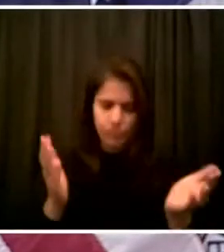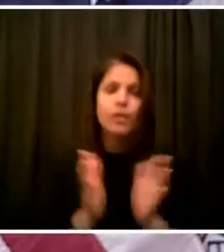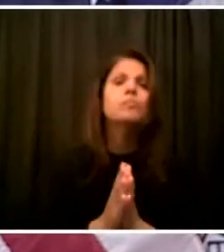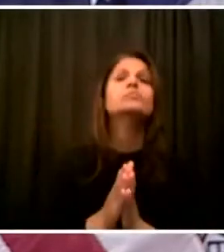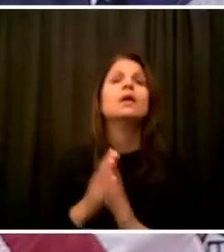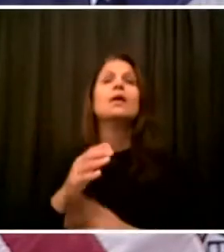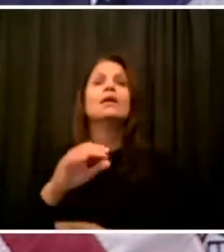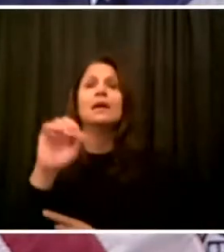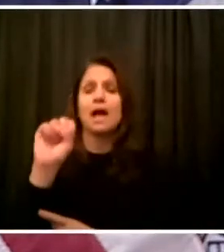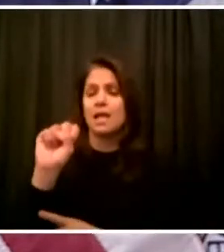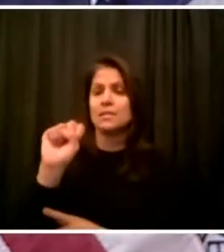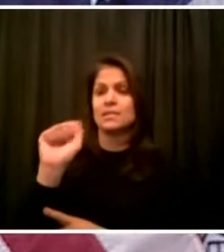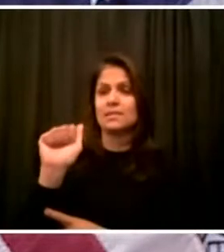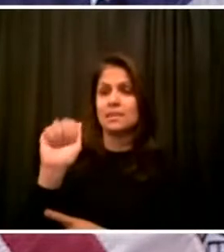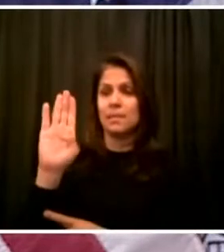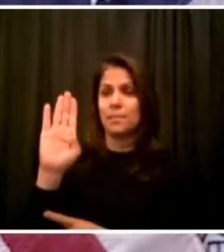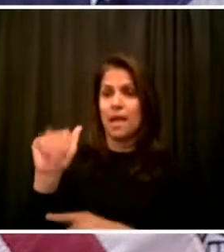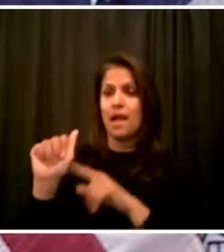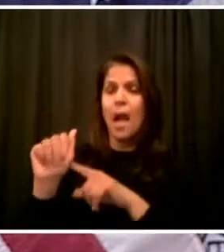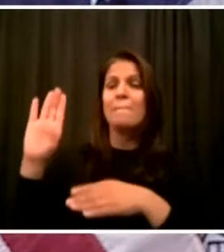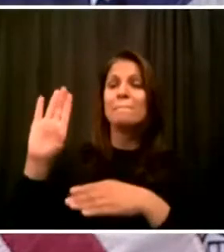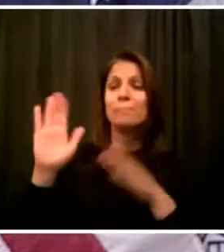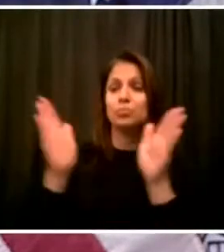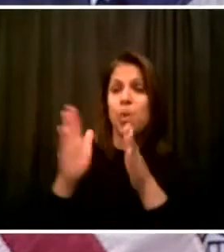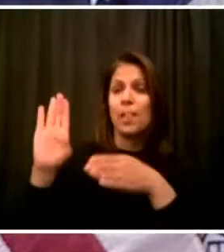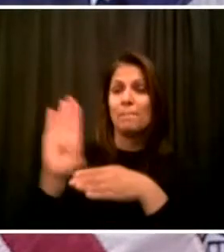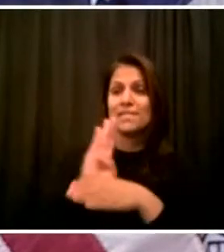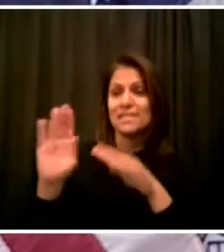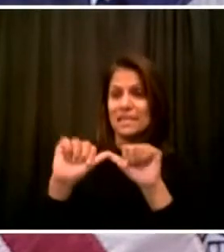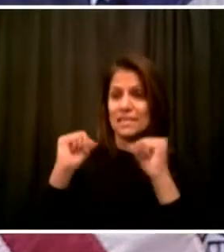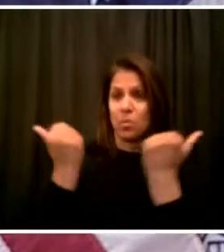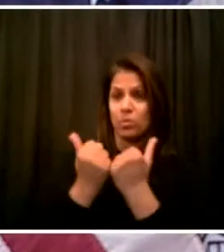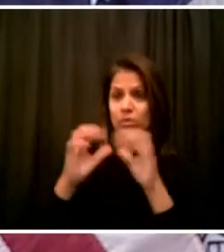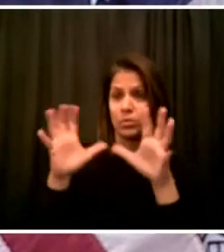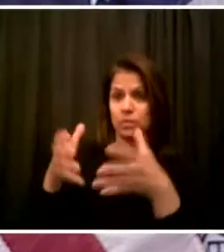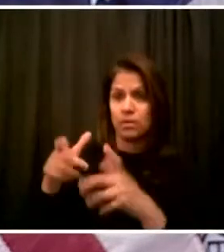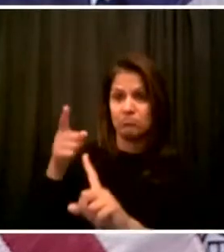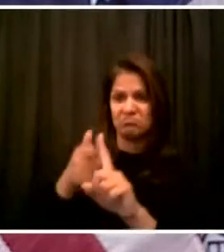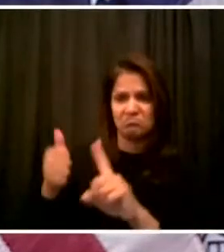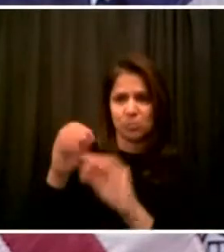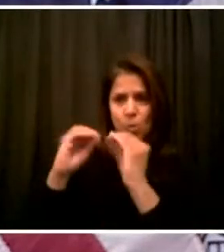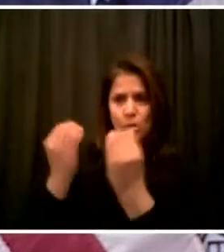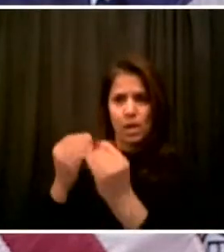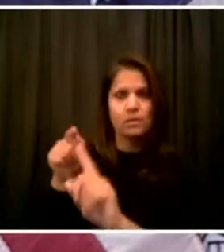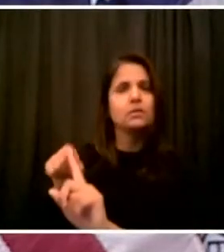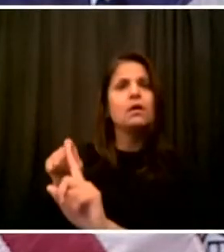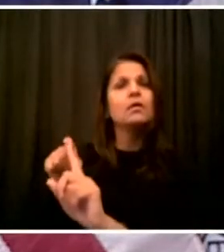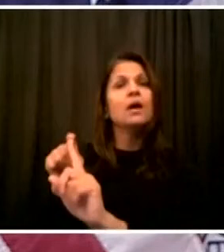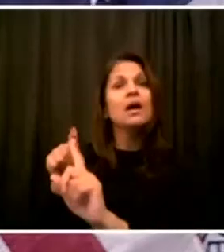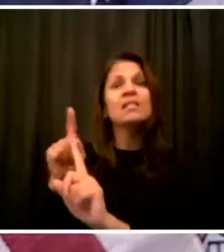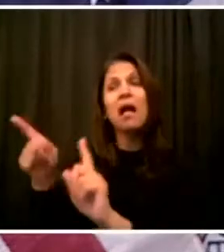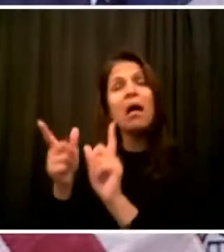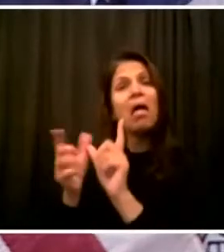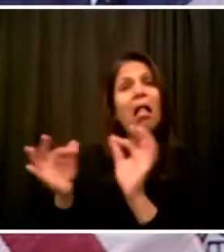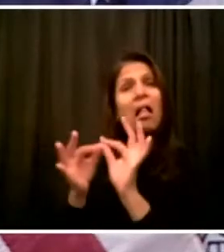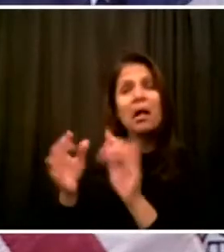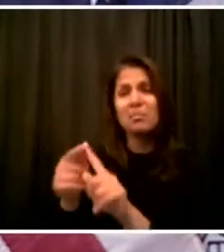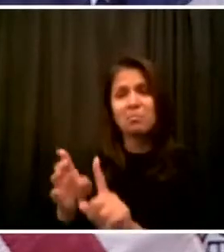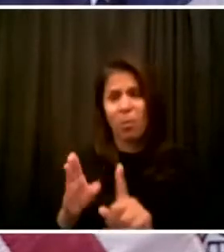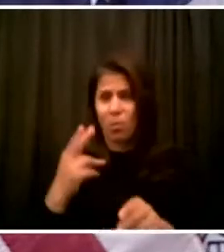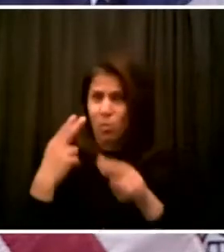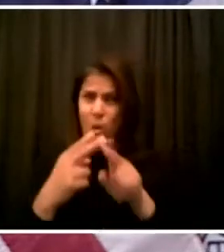but he never does. That language is misogynist and unacceptable, and I